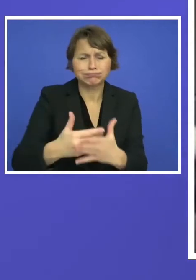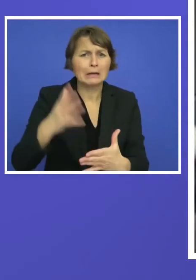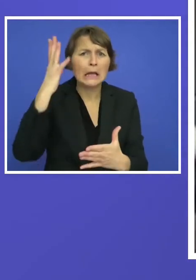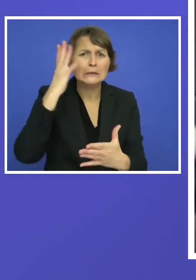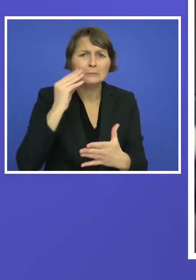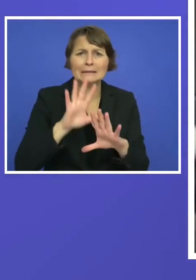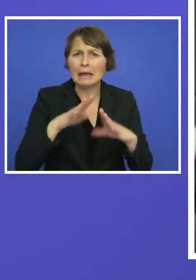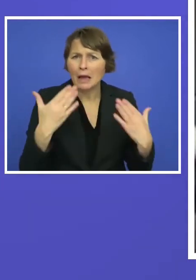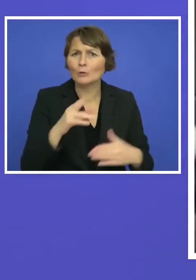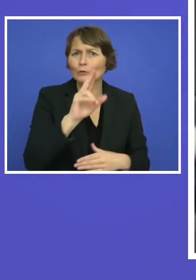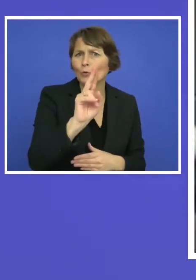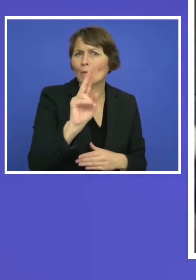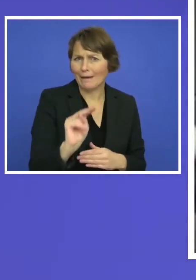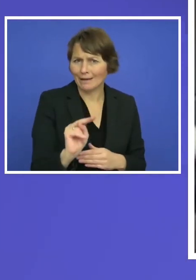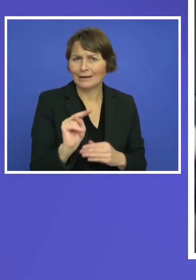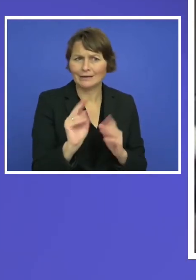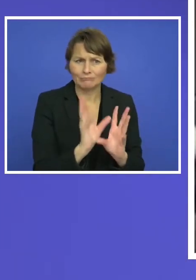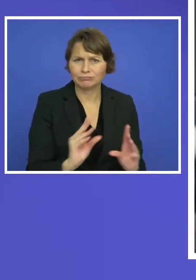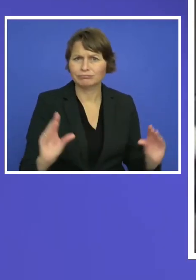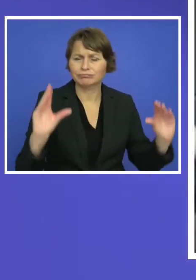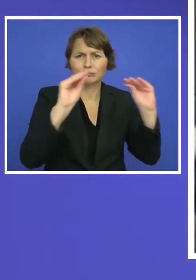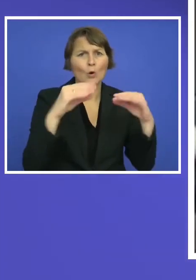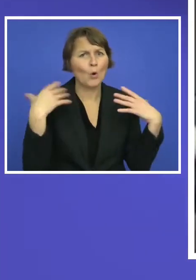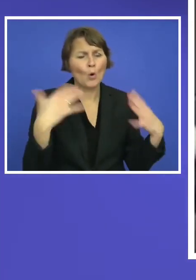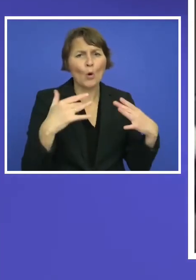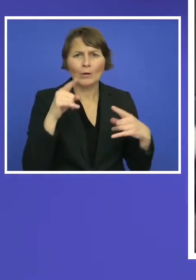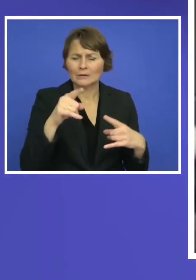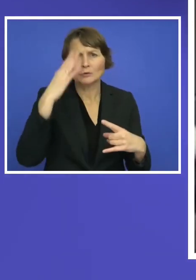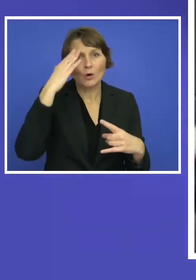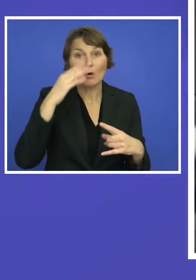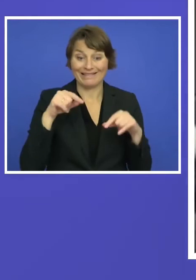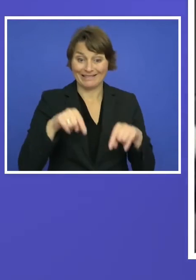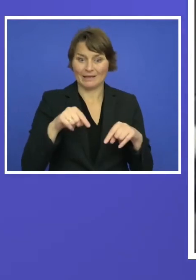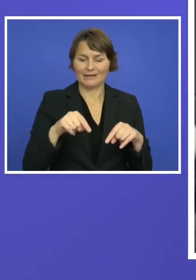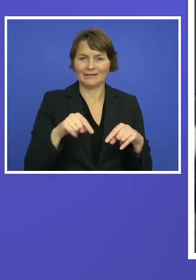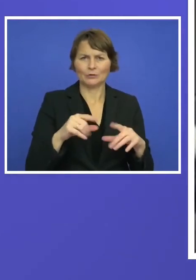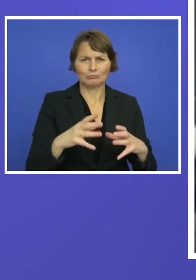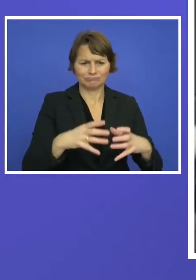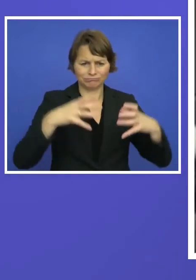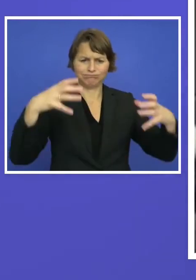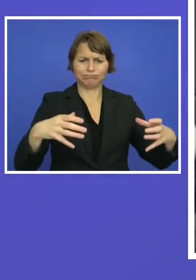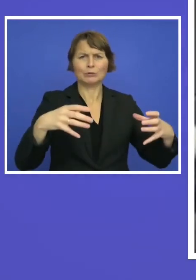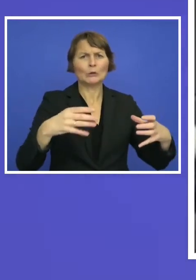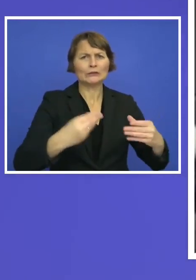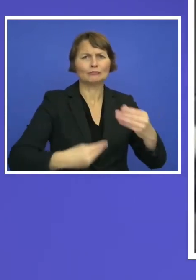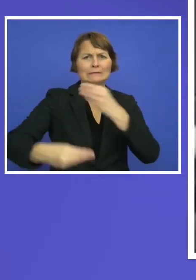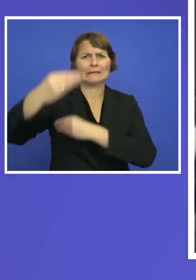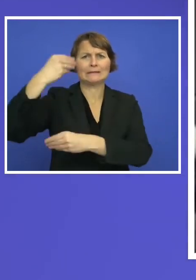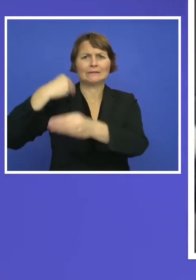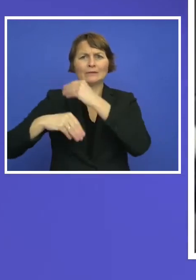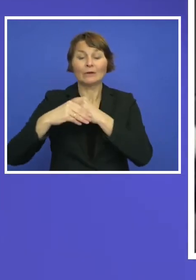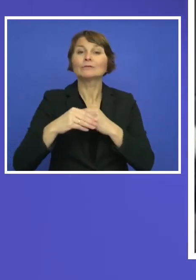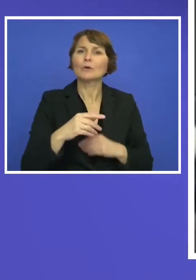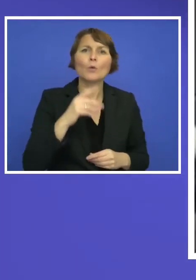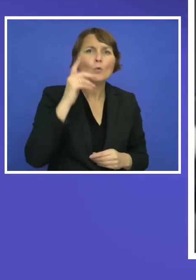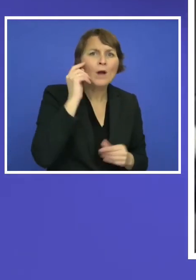is a very traditional institution where there are challenges for women getting to the most senior leadership roles. But, we'd like to